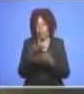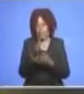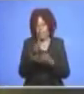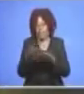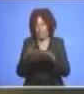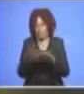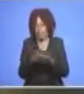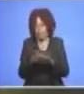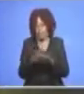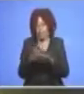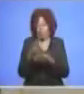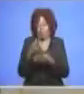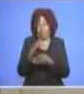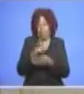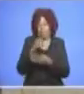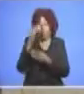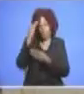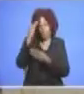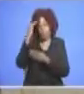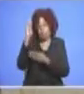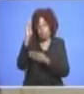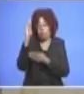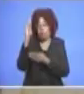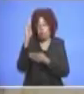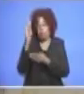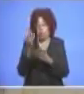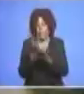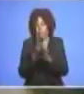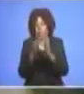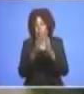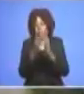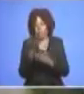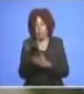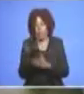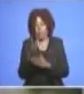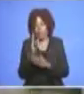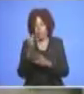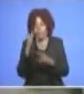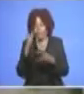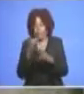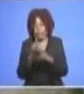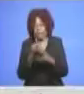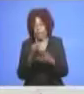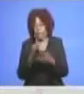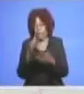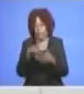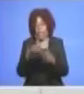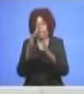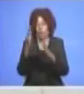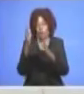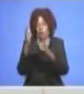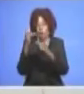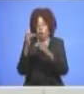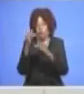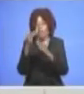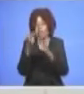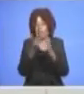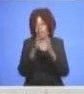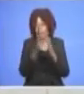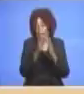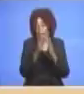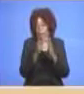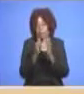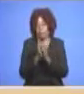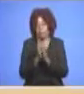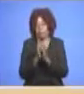just that I was not aware of them. And I think that one has been identified in Hopetown or Elbow Key.